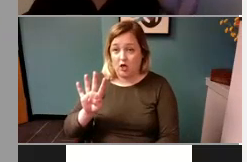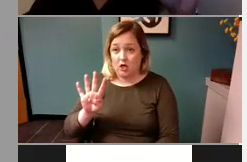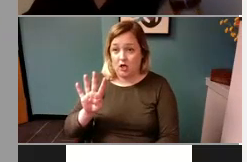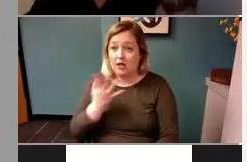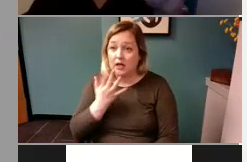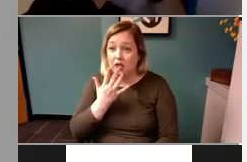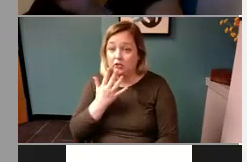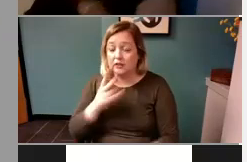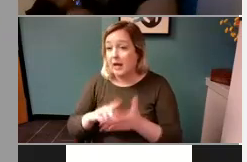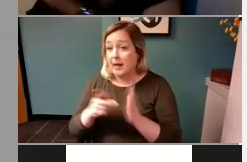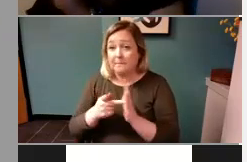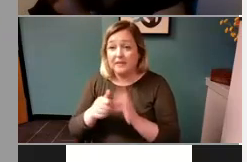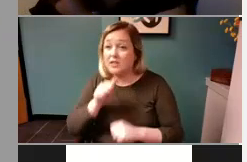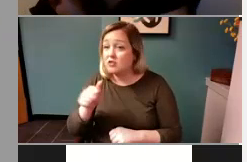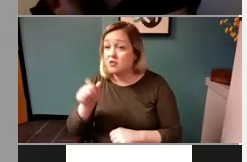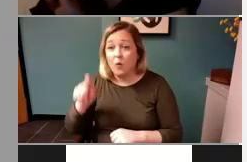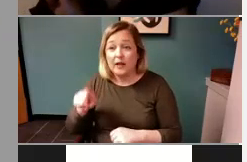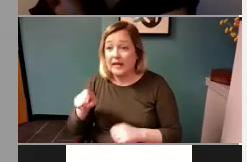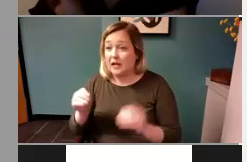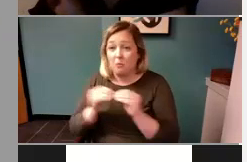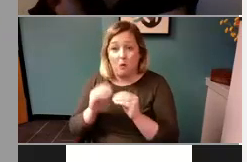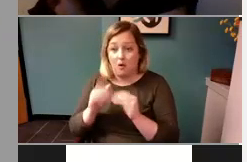4 colors to color our world.